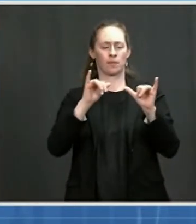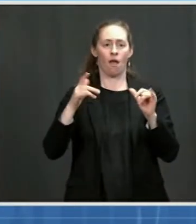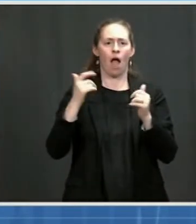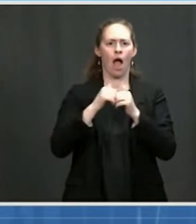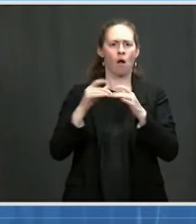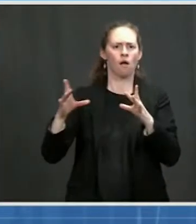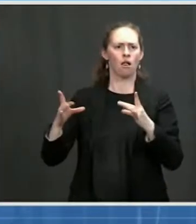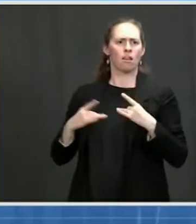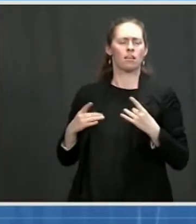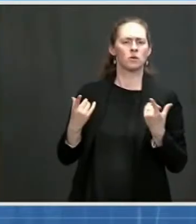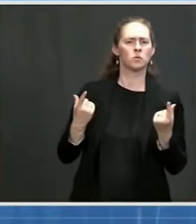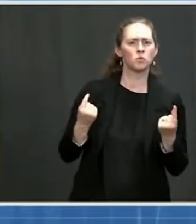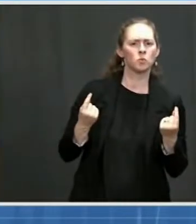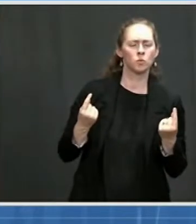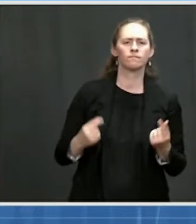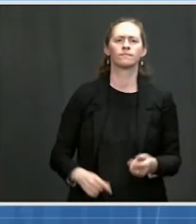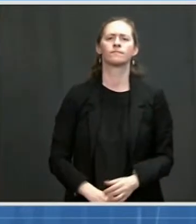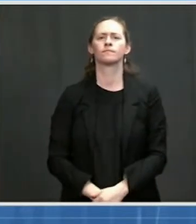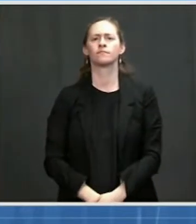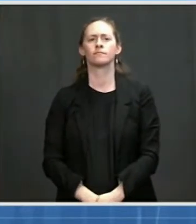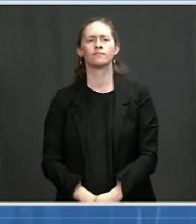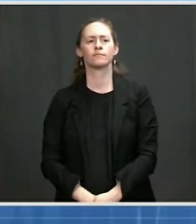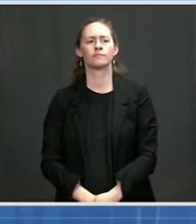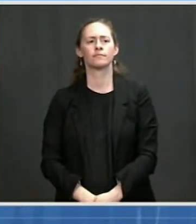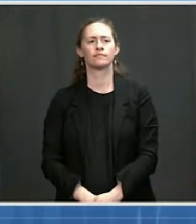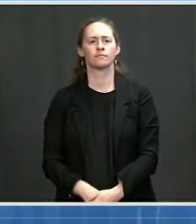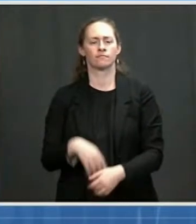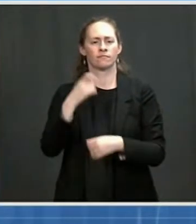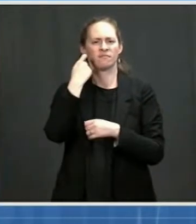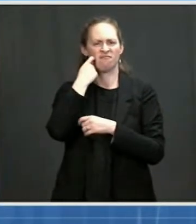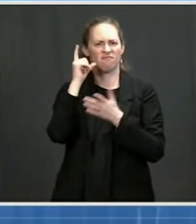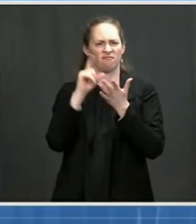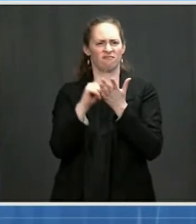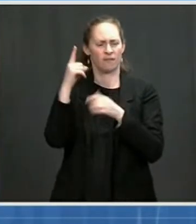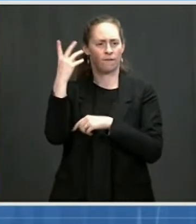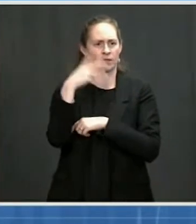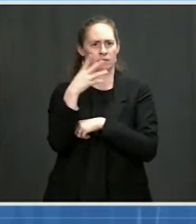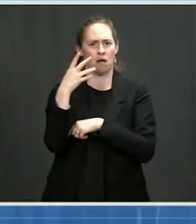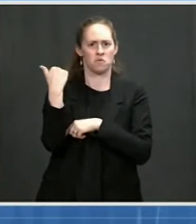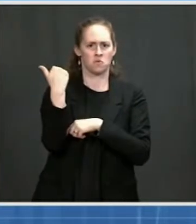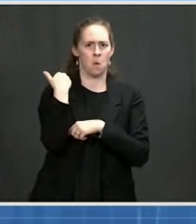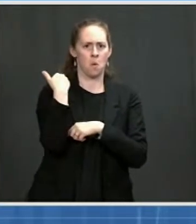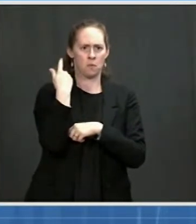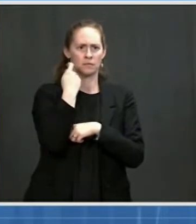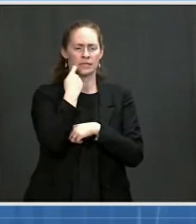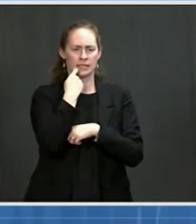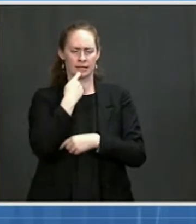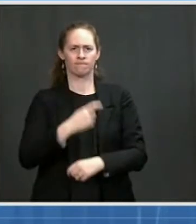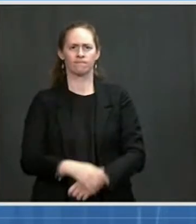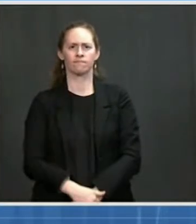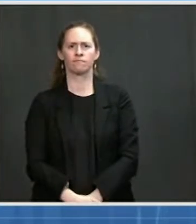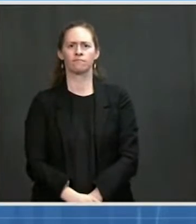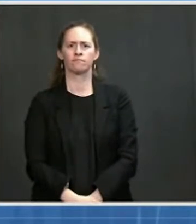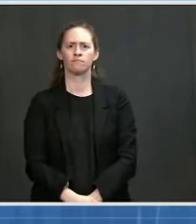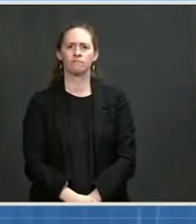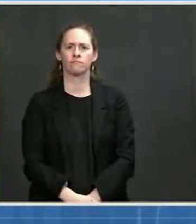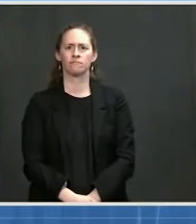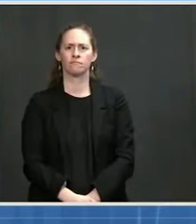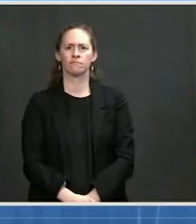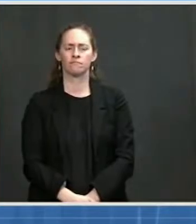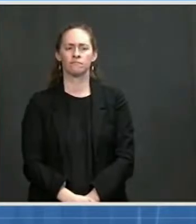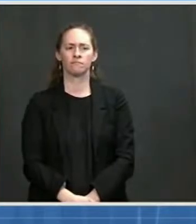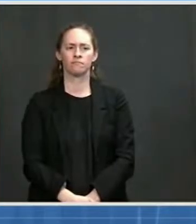slide. Just about 4 days ago, it was posted on this preprint server, the results